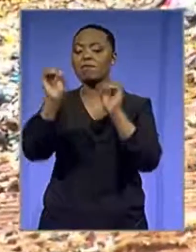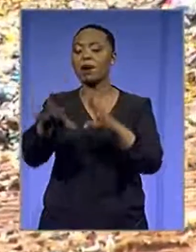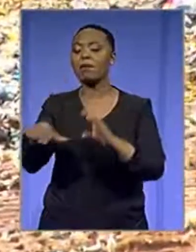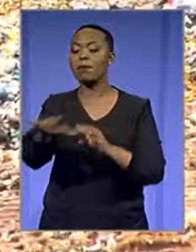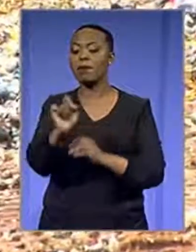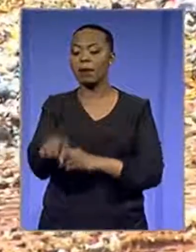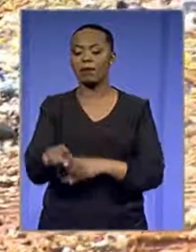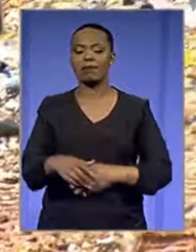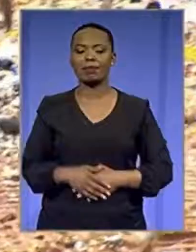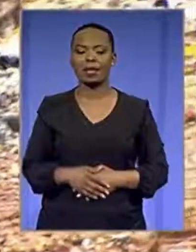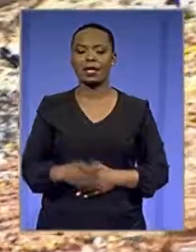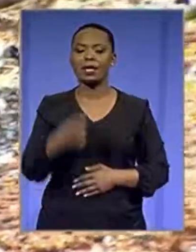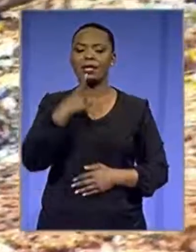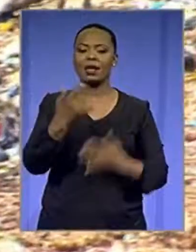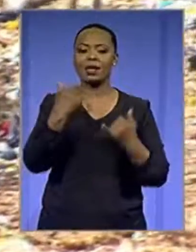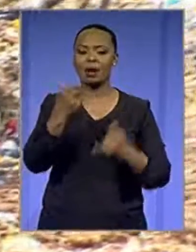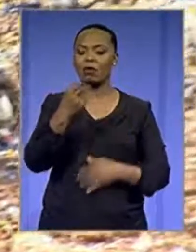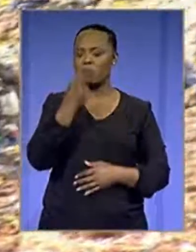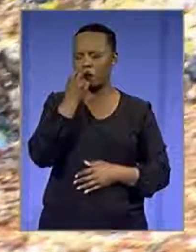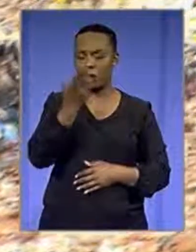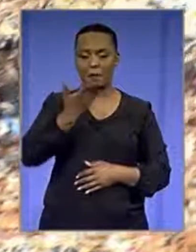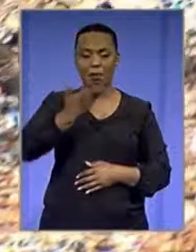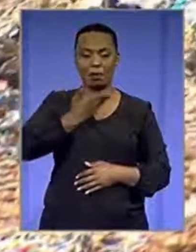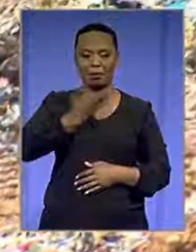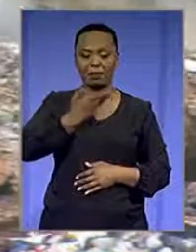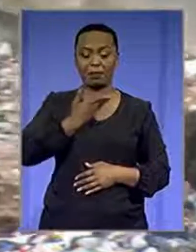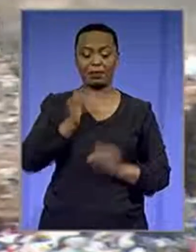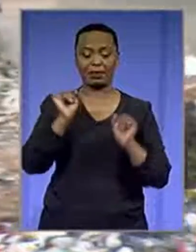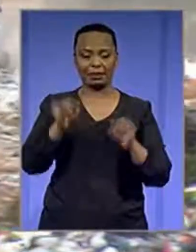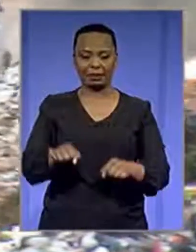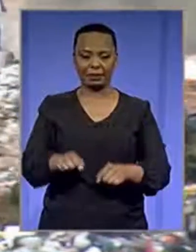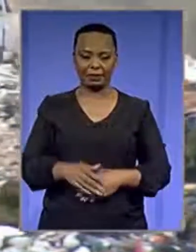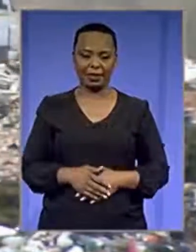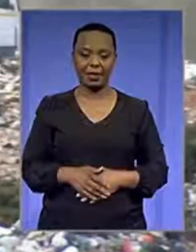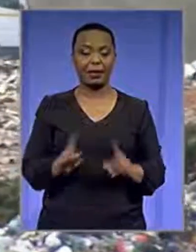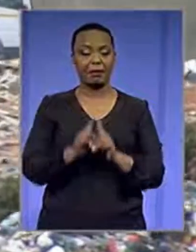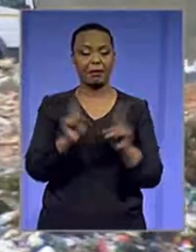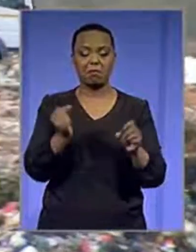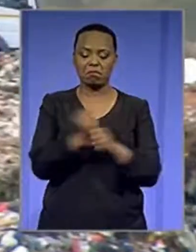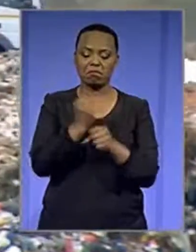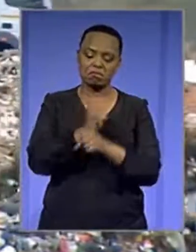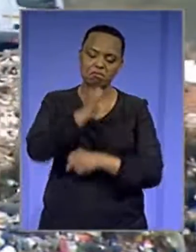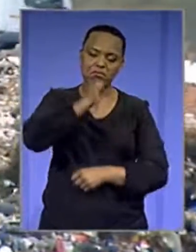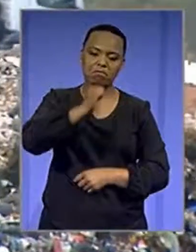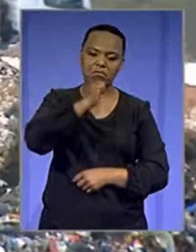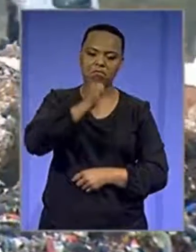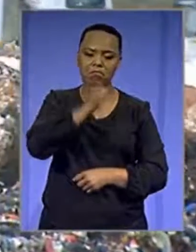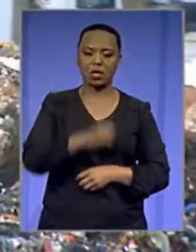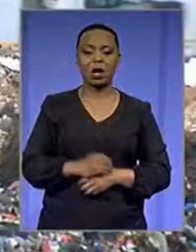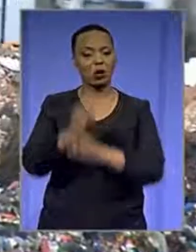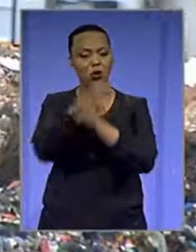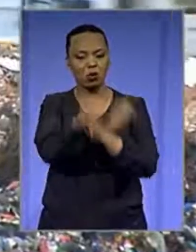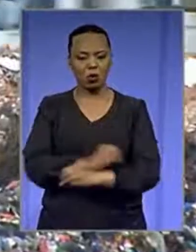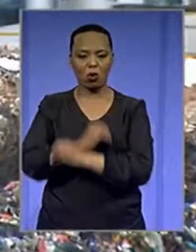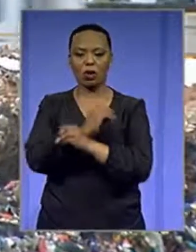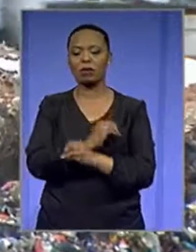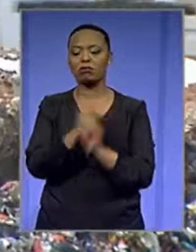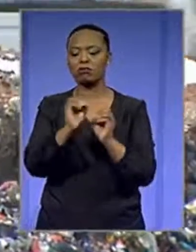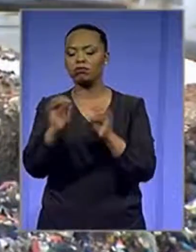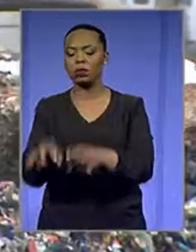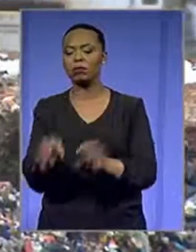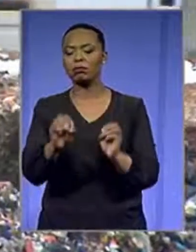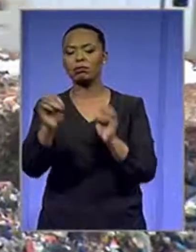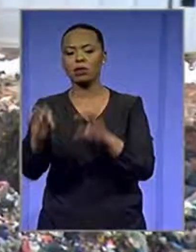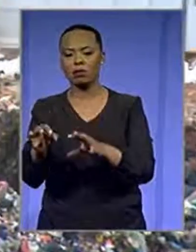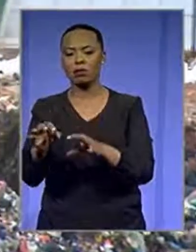gona le re go thiba dinko la raka le tšhwene mabogoko. Dilori di goroga di tsetla motsotso ka